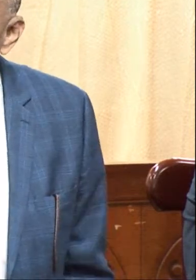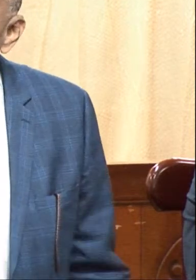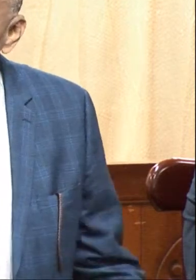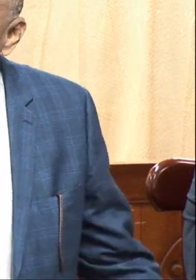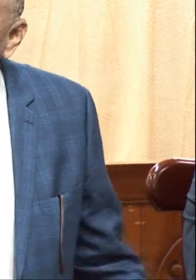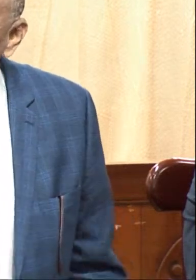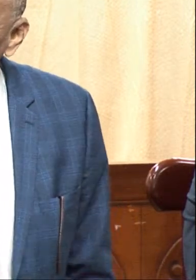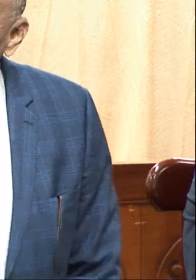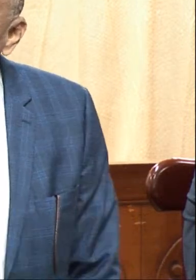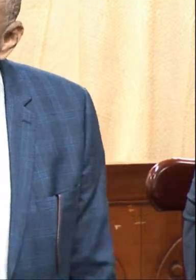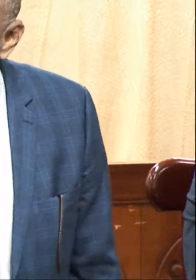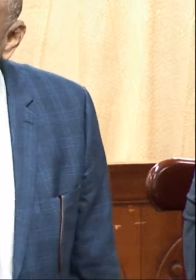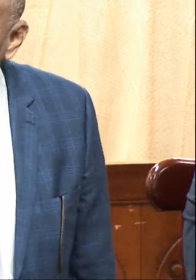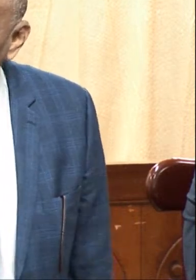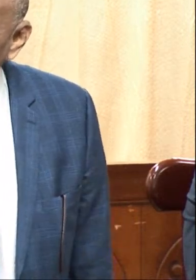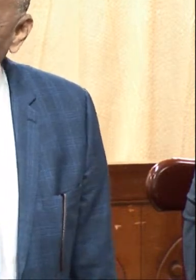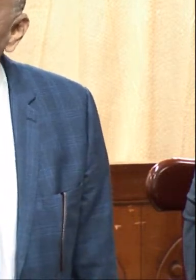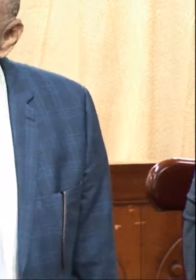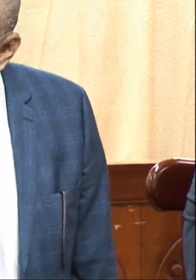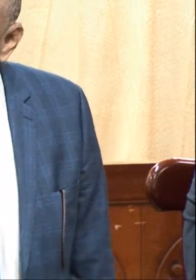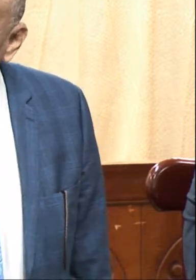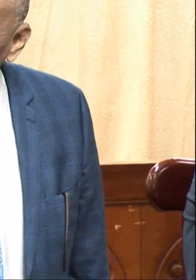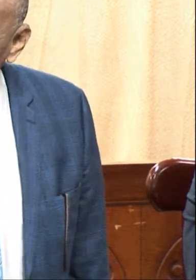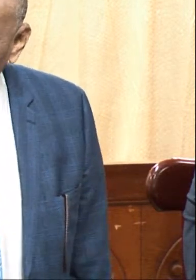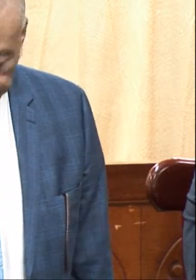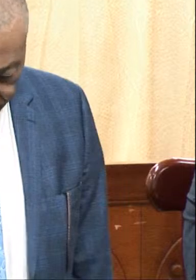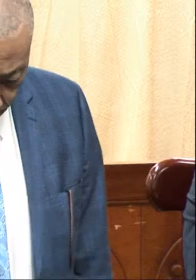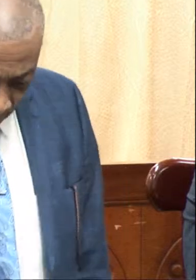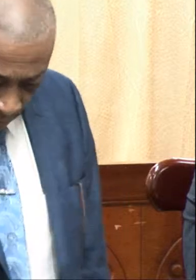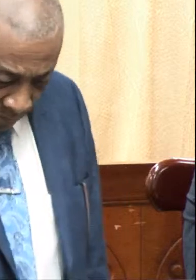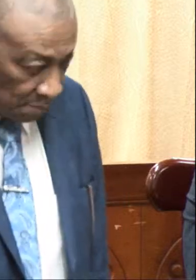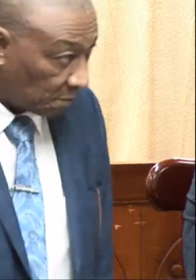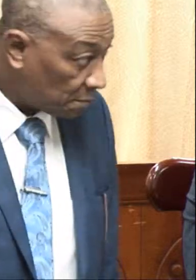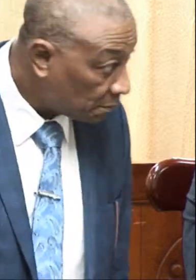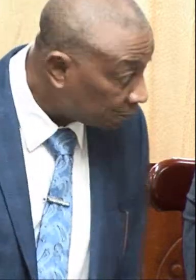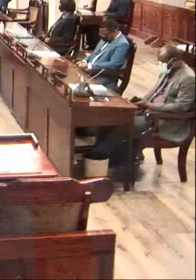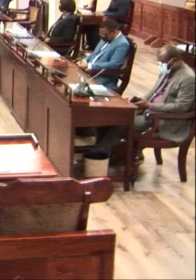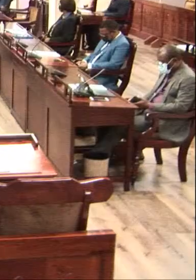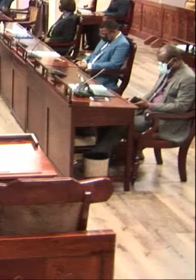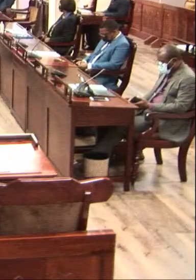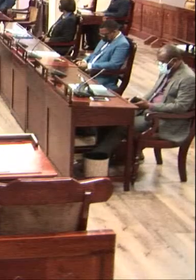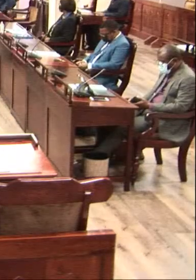about me sitting here smugly and I have to come and ask.